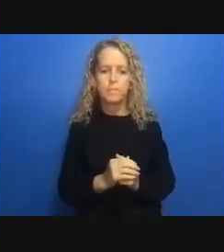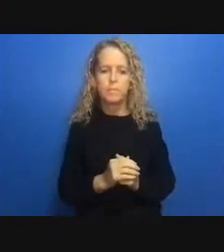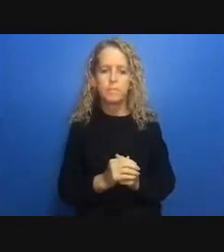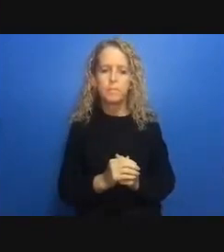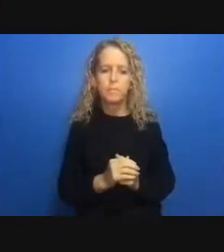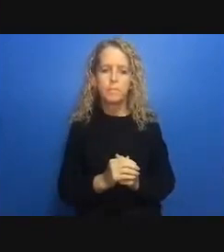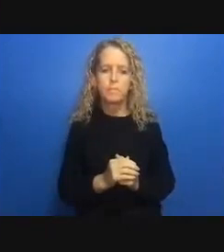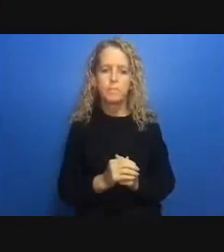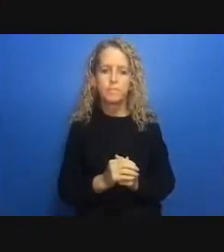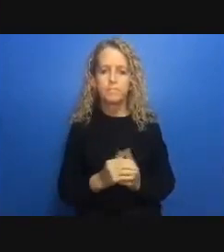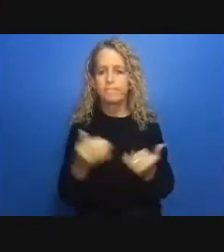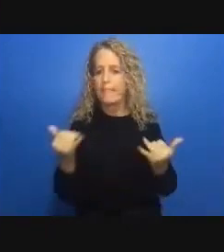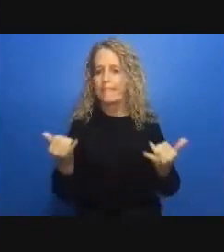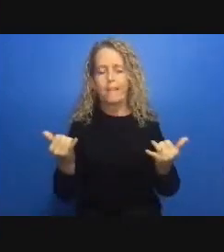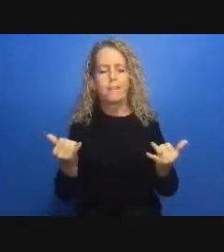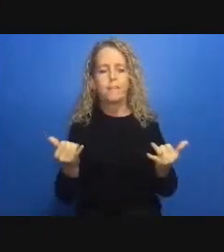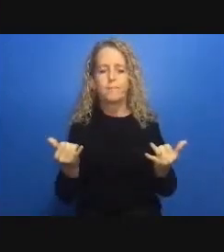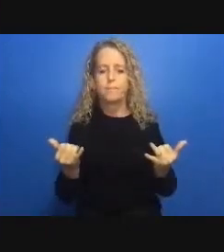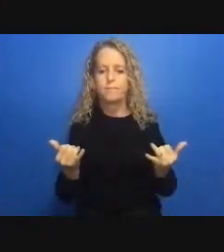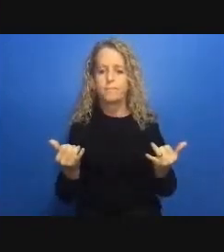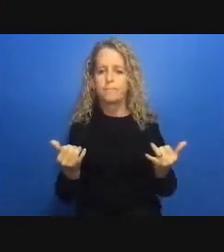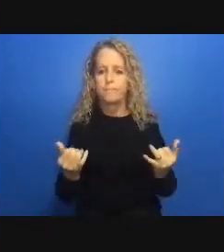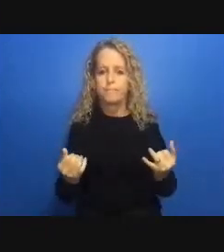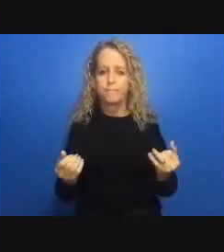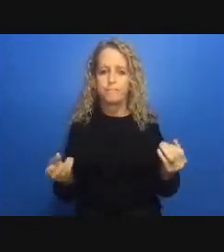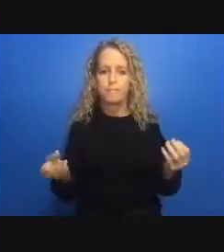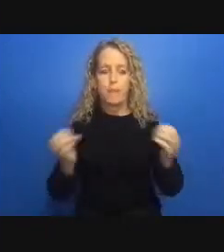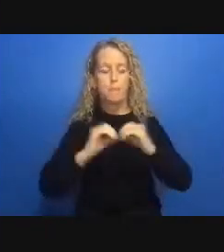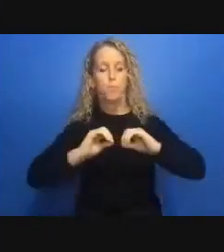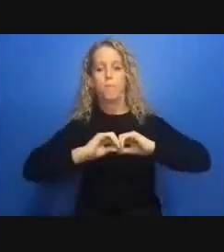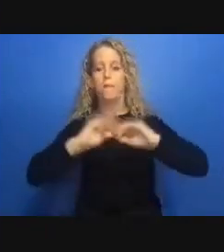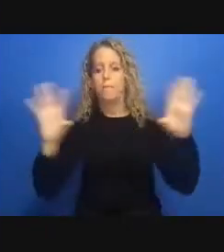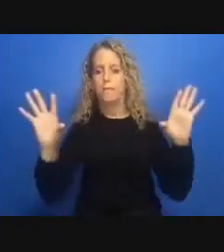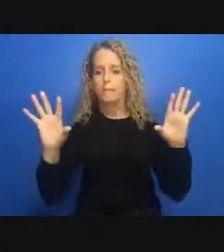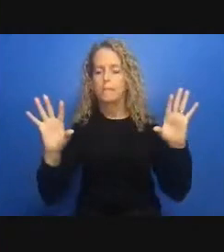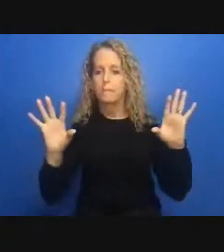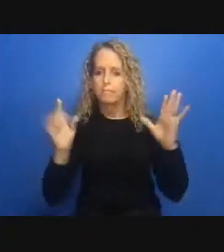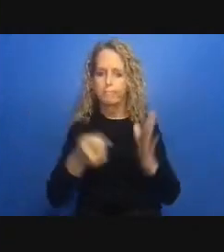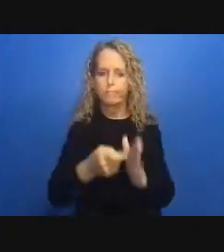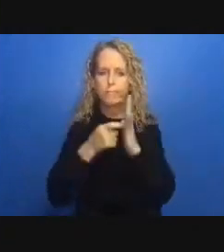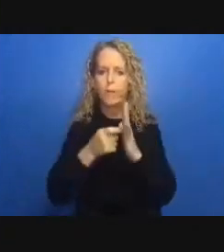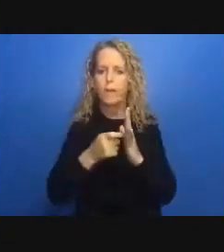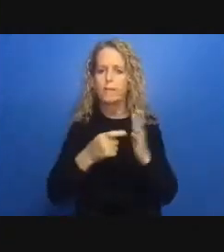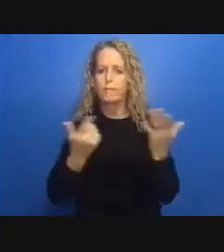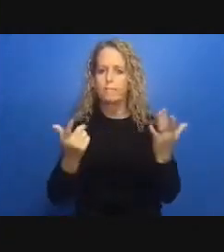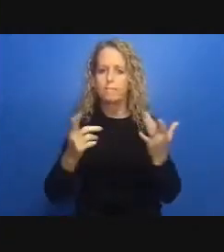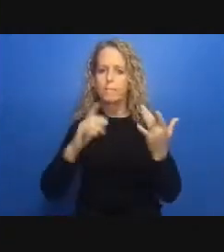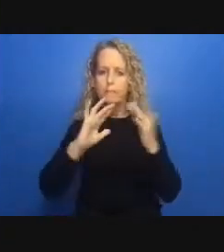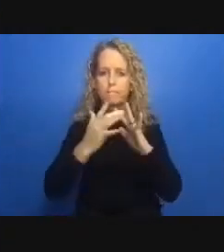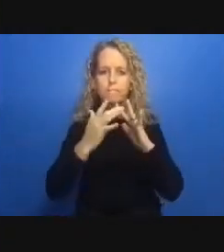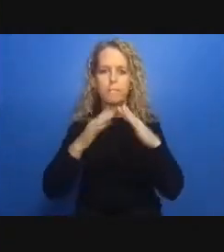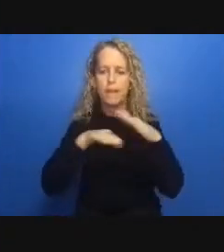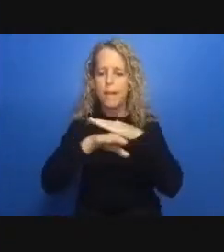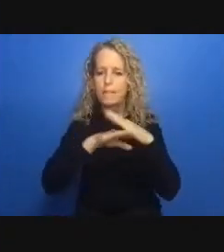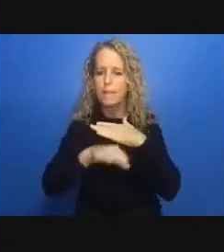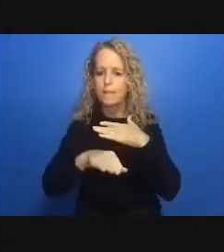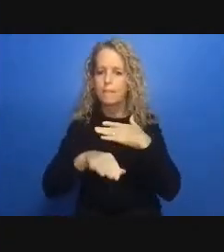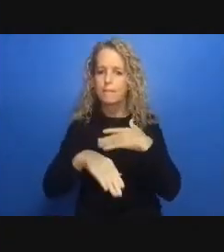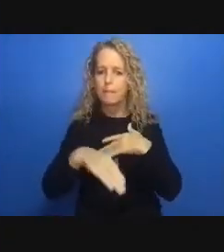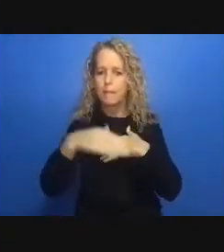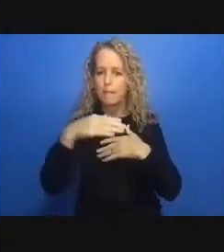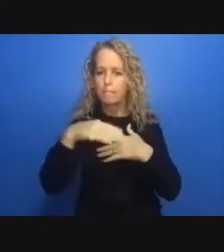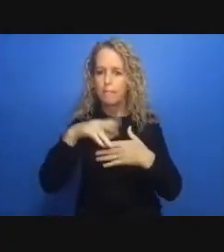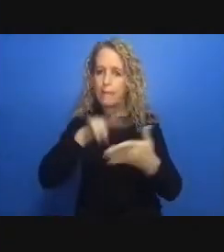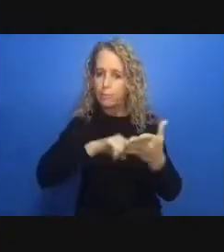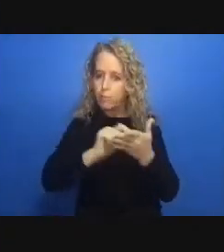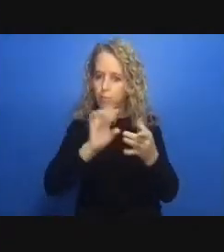much sharper focus by COVID and by other events. So there you go. I